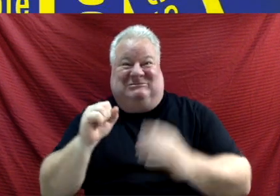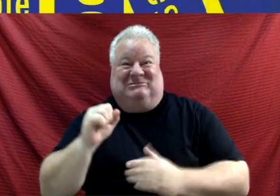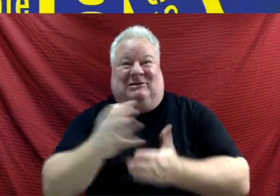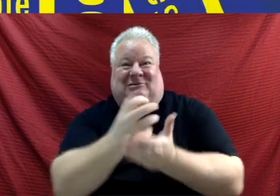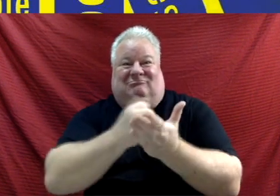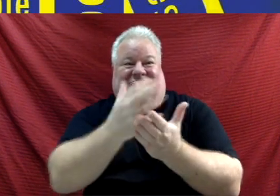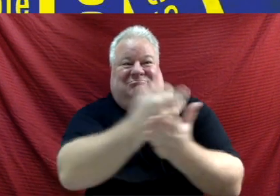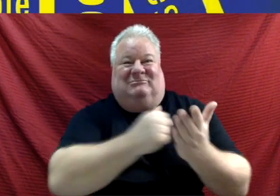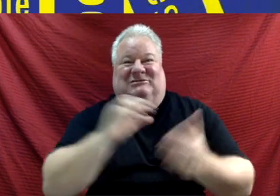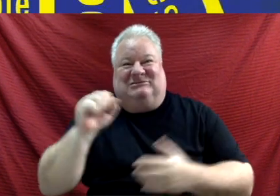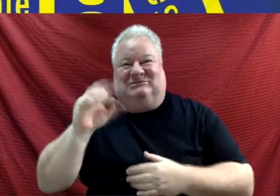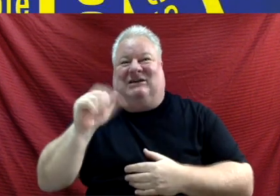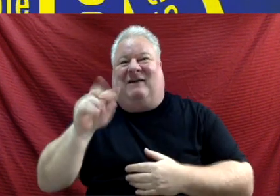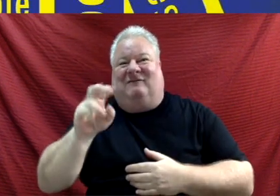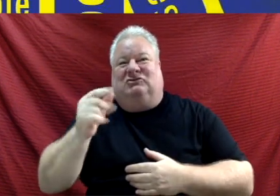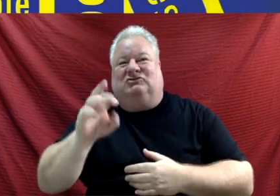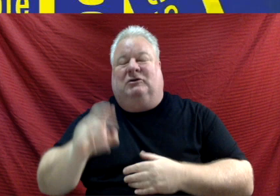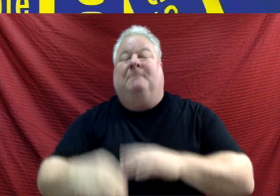It'll be better next week.